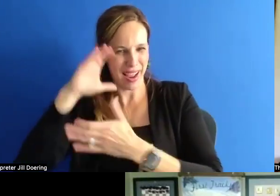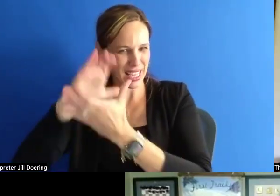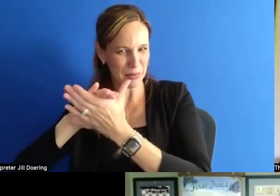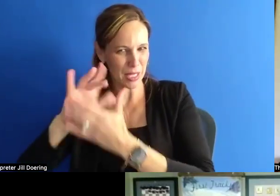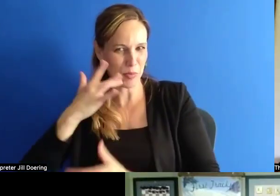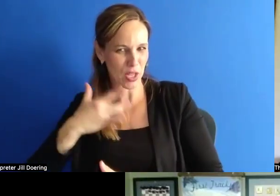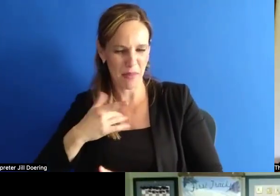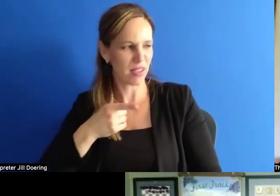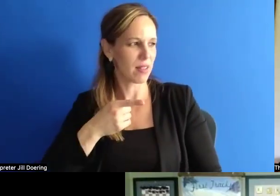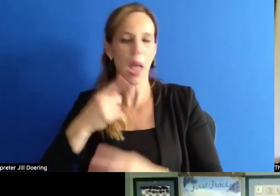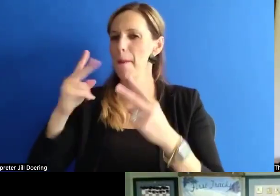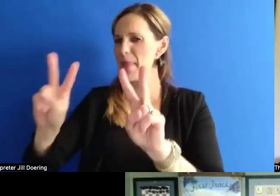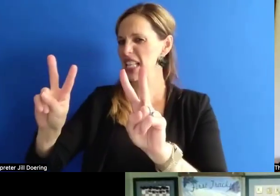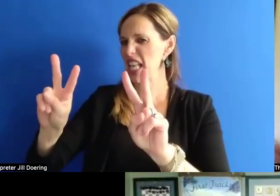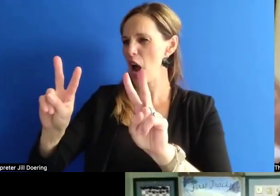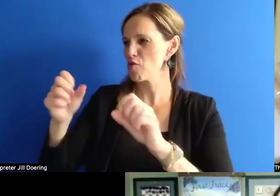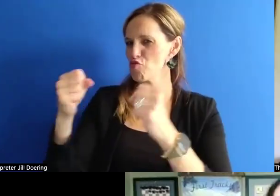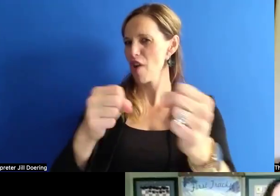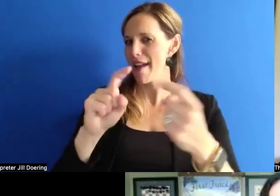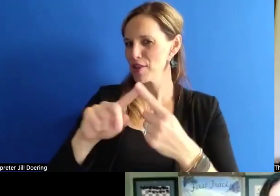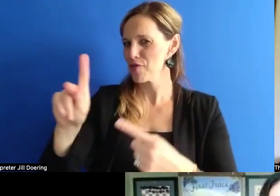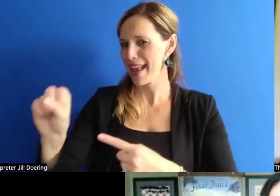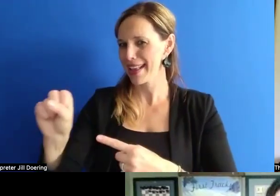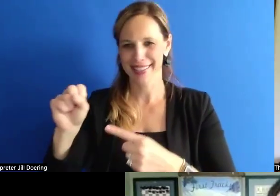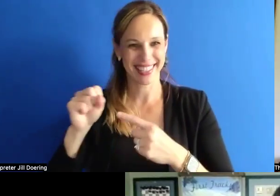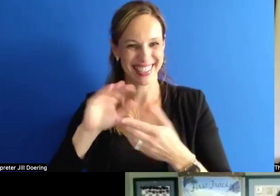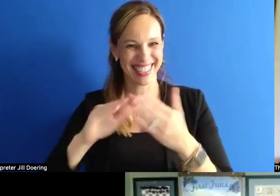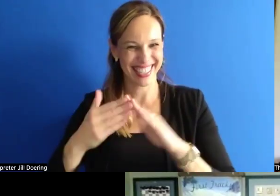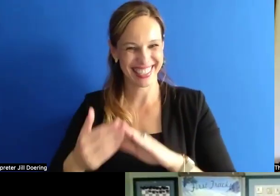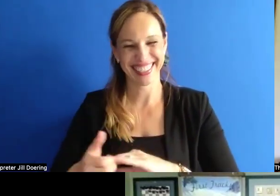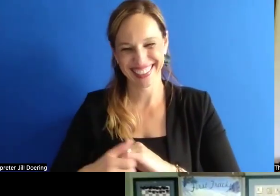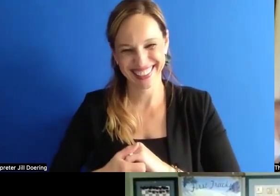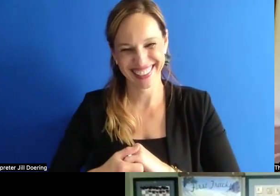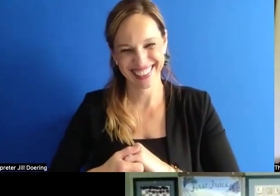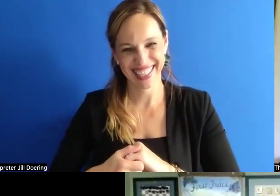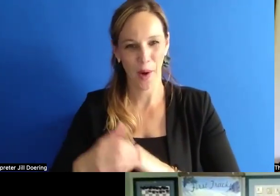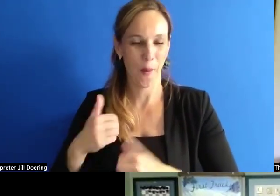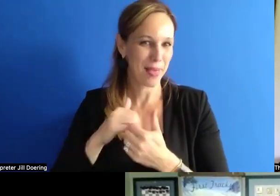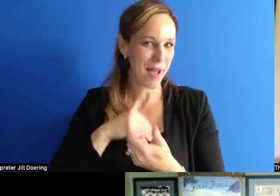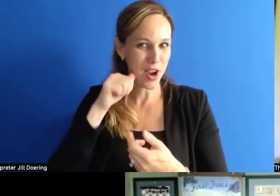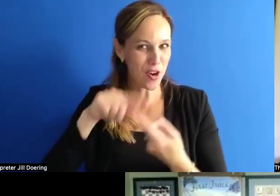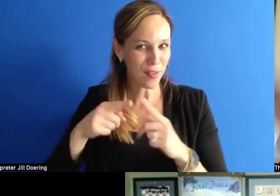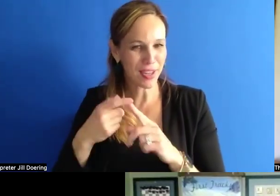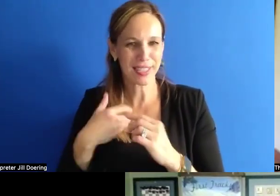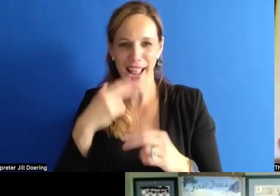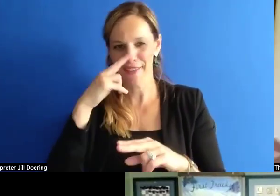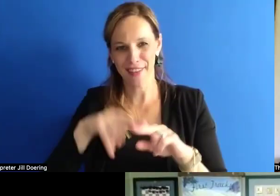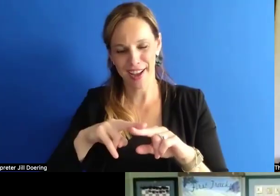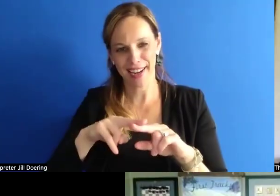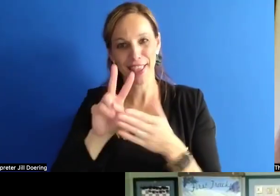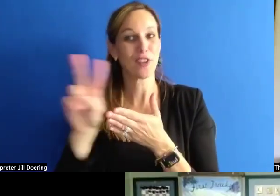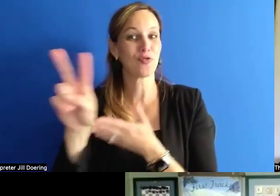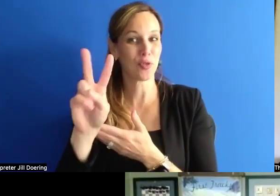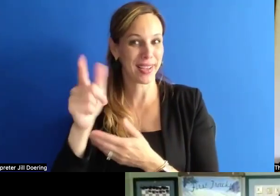I'm driving to Kansas City. I Without love my that. girlfriend to have fun, and then 2 weeks